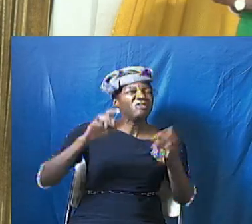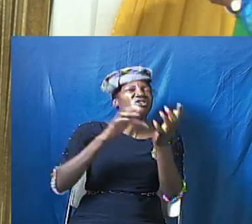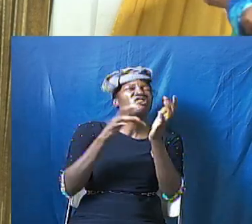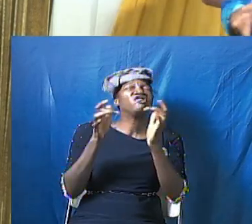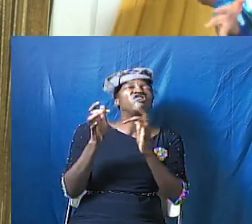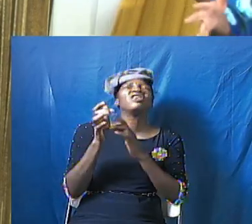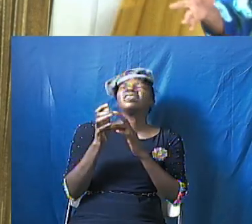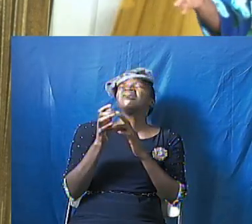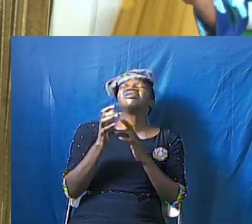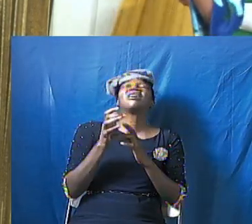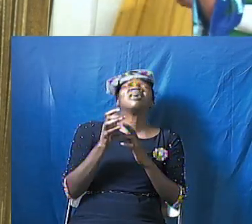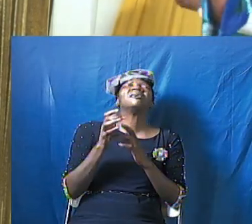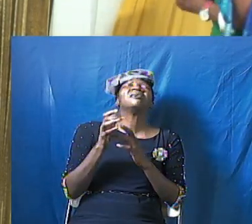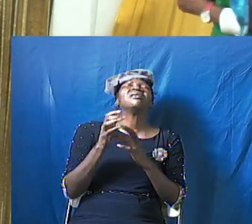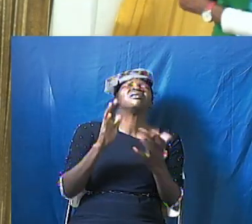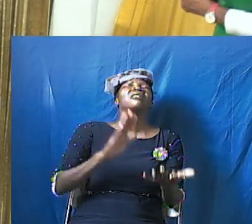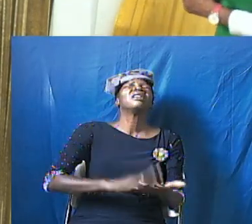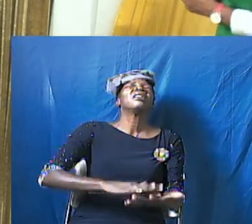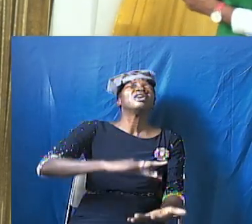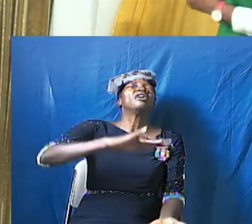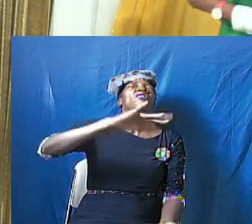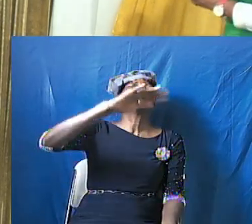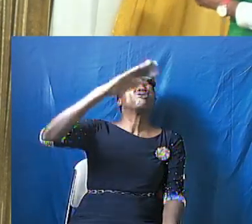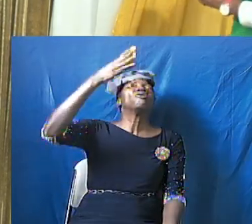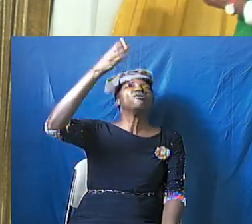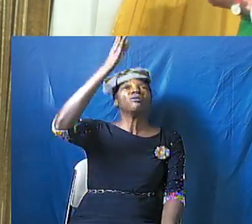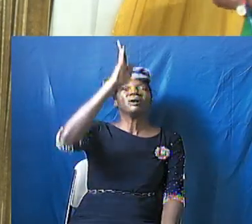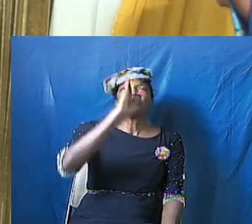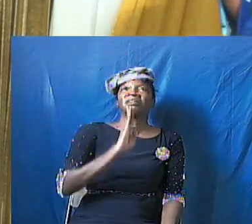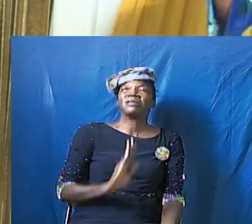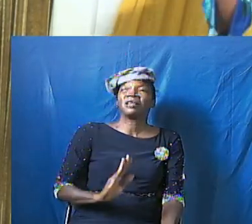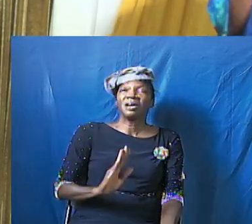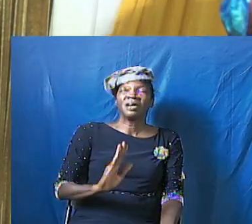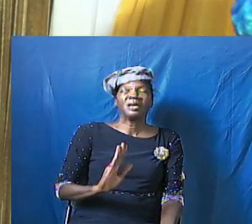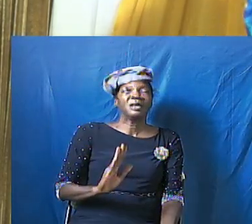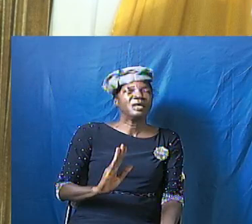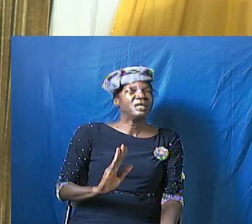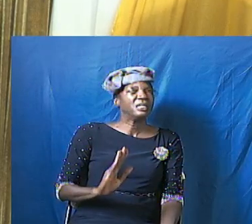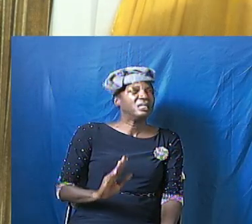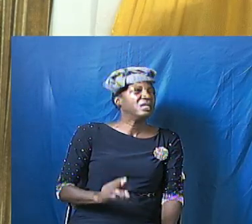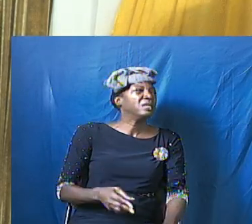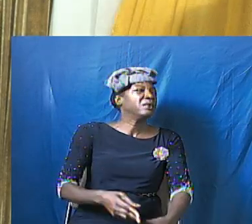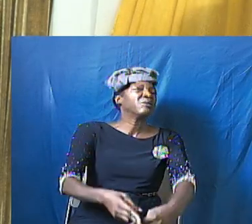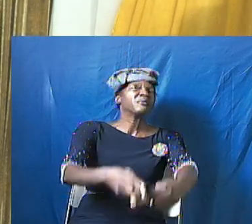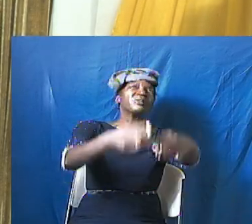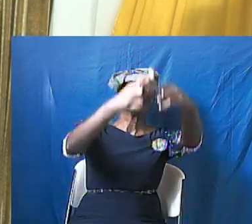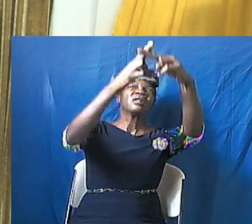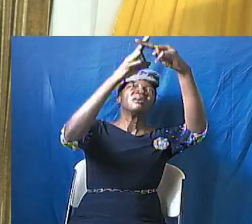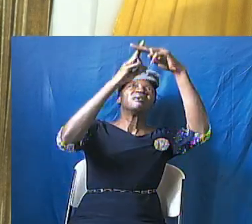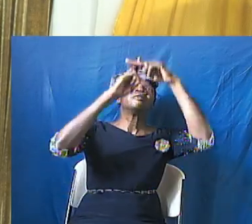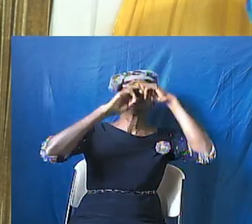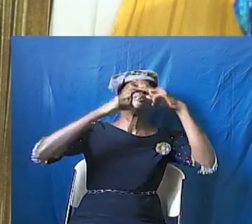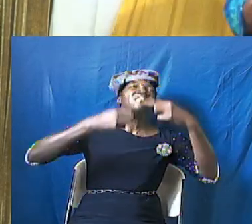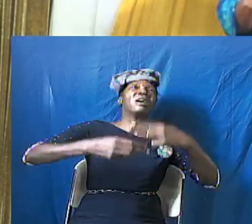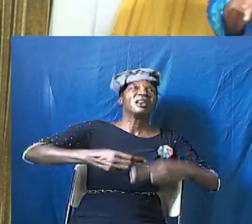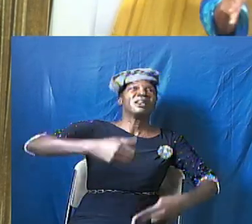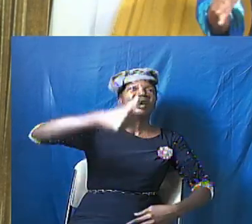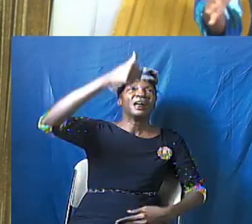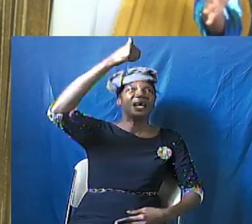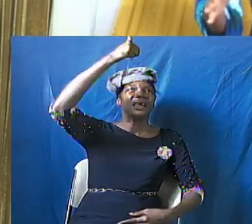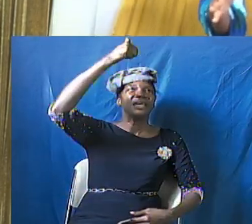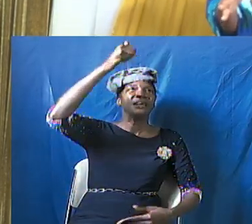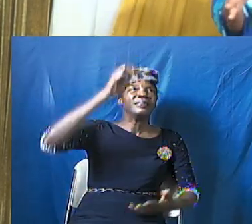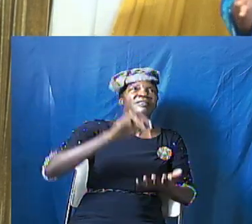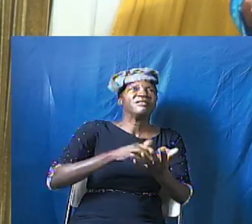Jesus, glorious God. Hosanna in the highest, Jesus.